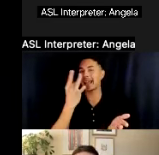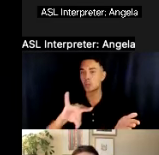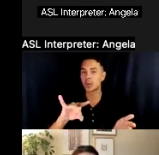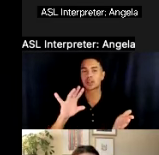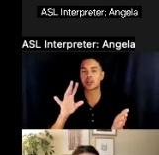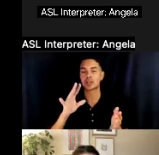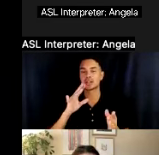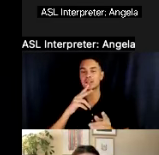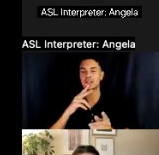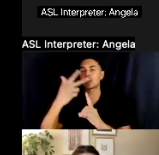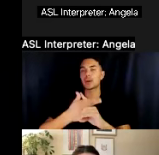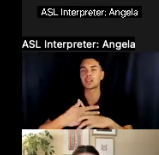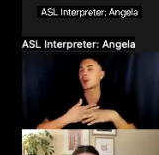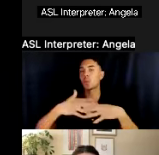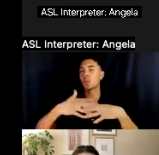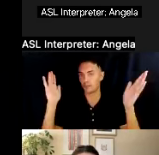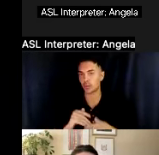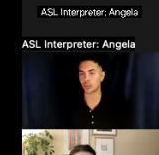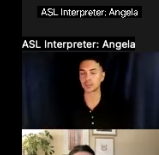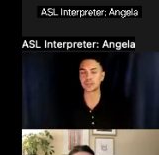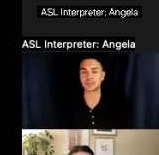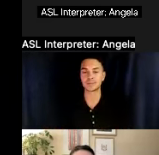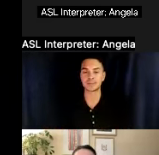that type of thing.